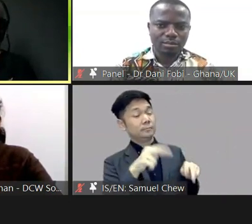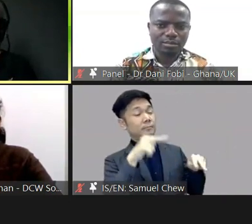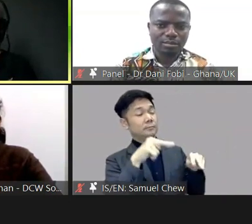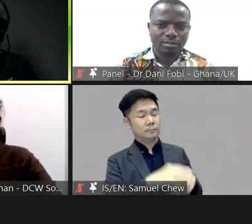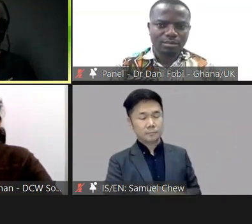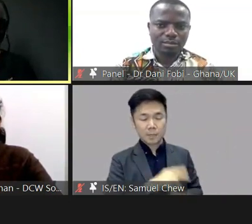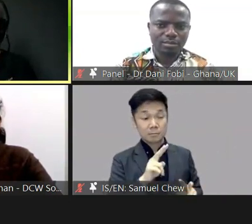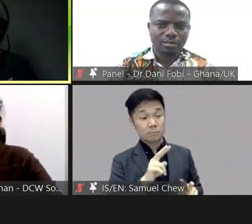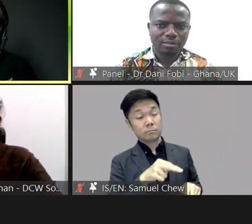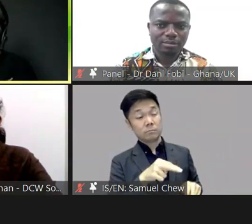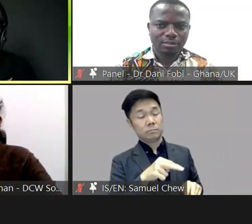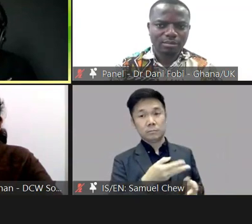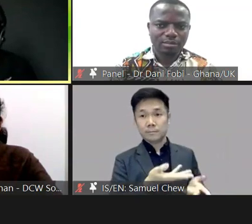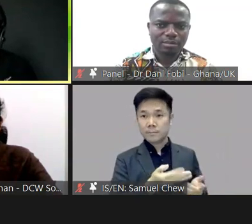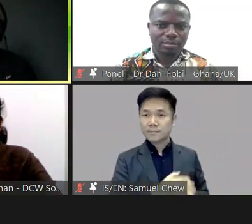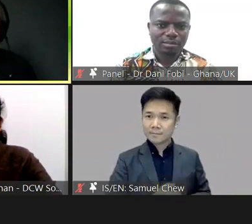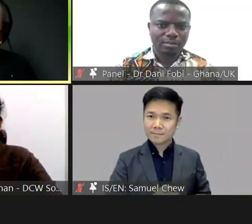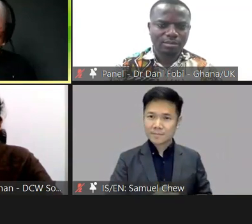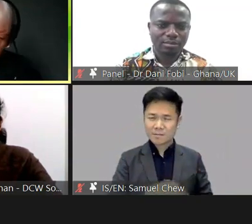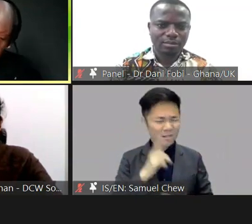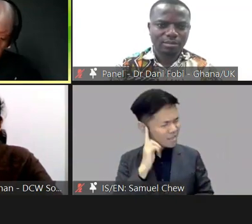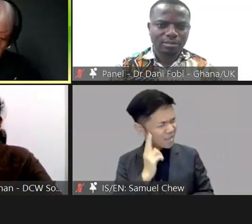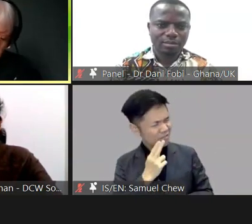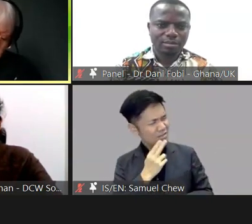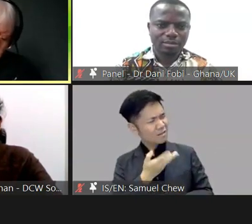associated with deafness.